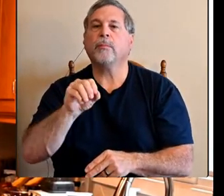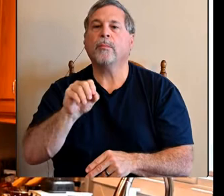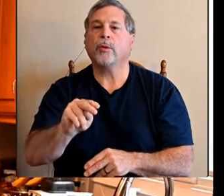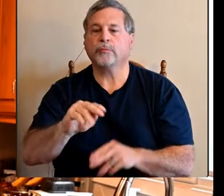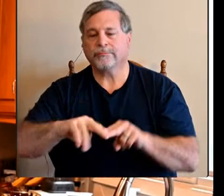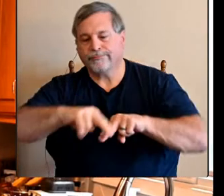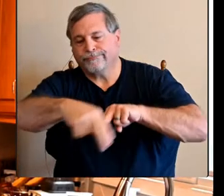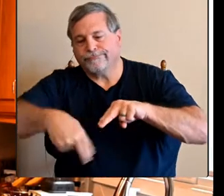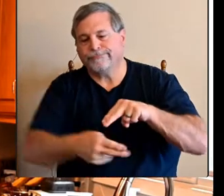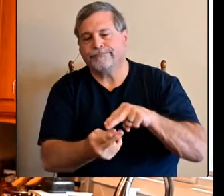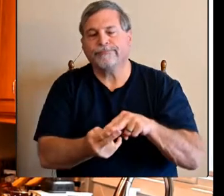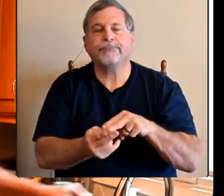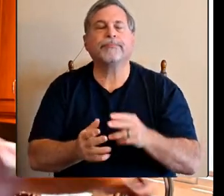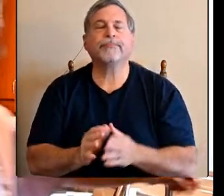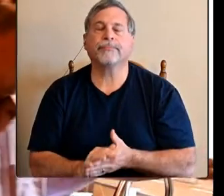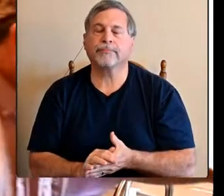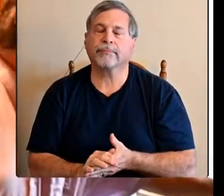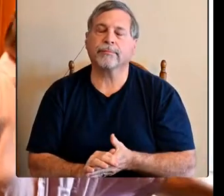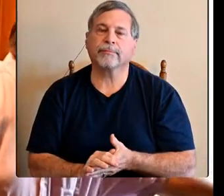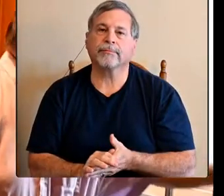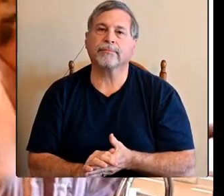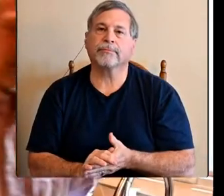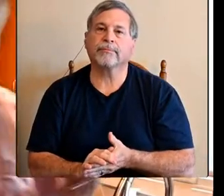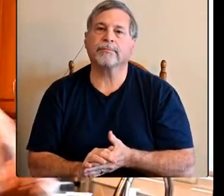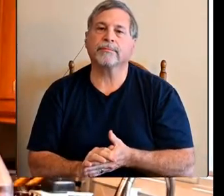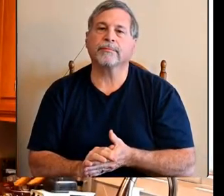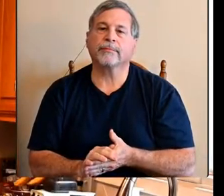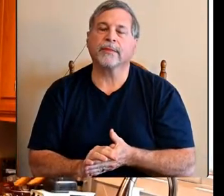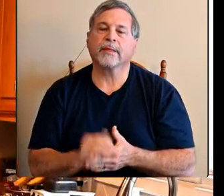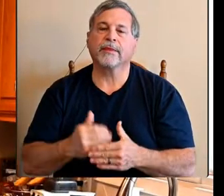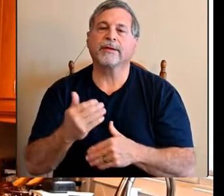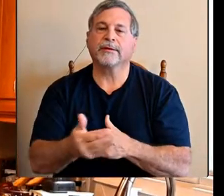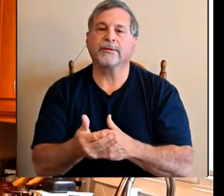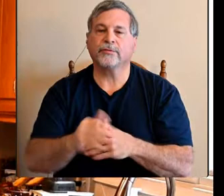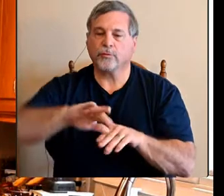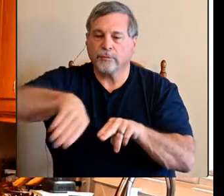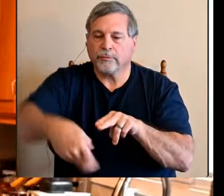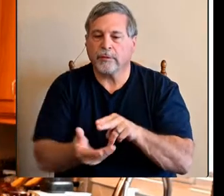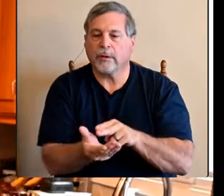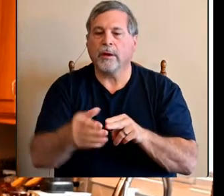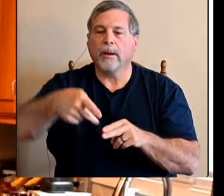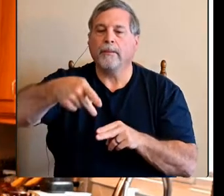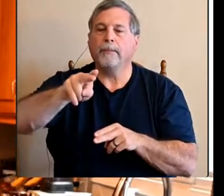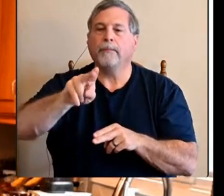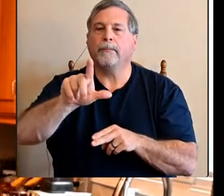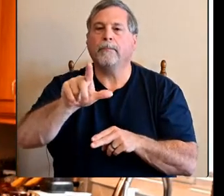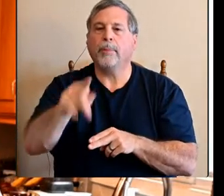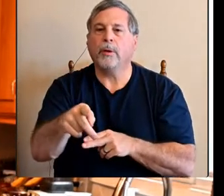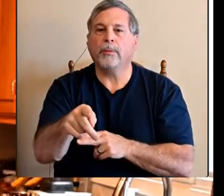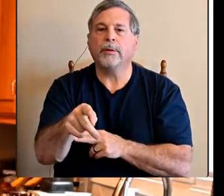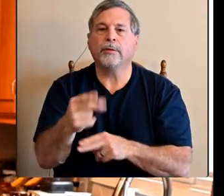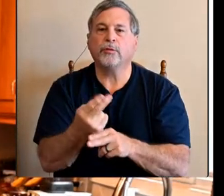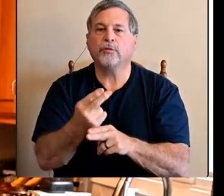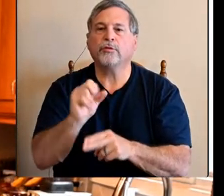knife and it'll come out that way now the next thing you're going to do is you're going to take the pulp out easiest way to do that is take a spoon